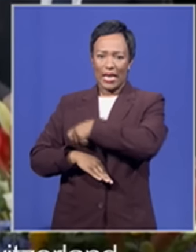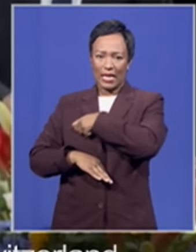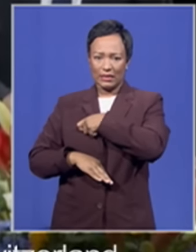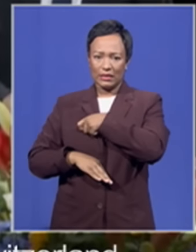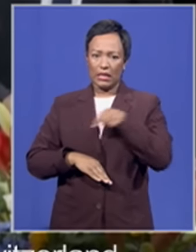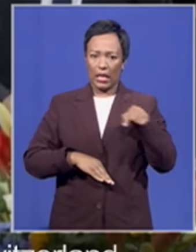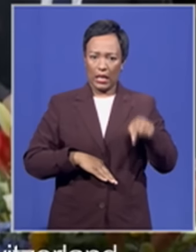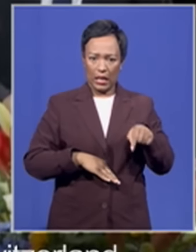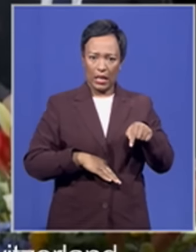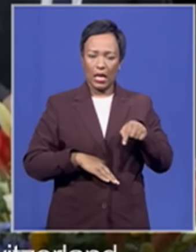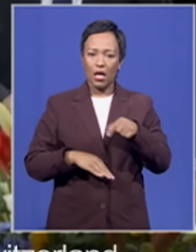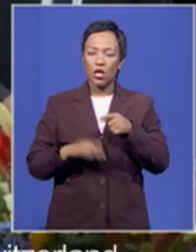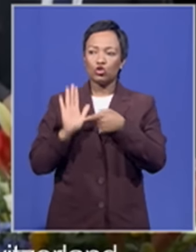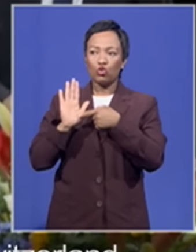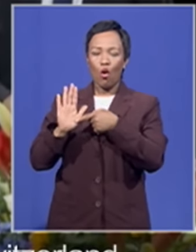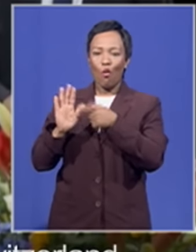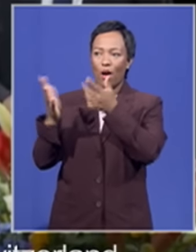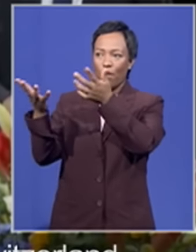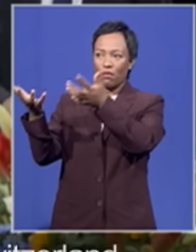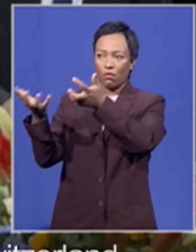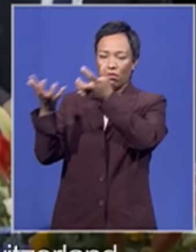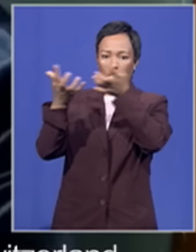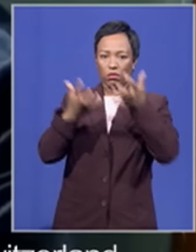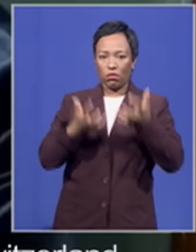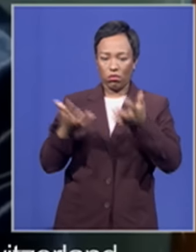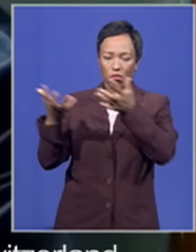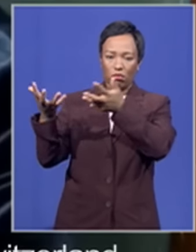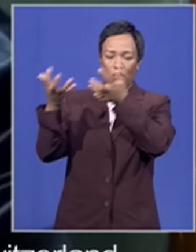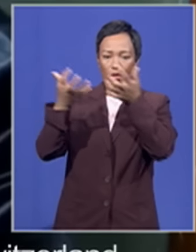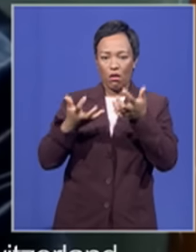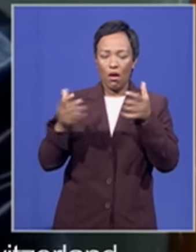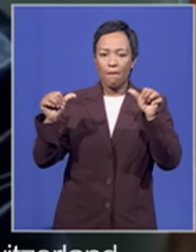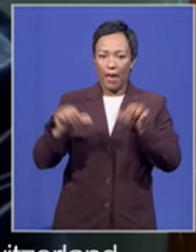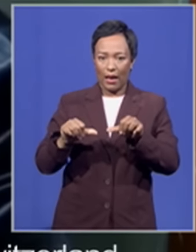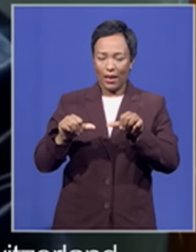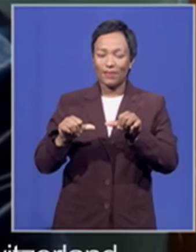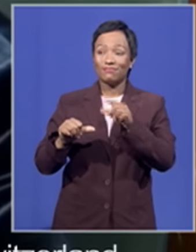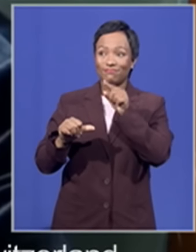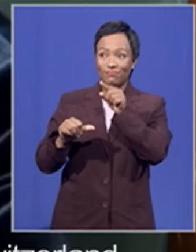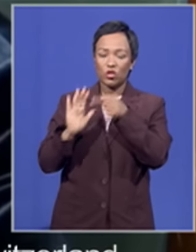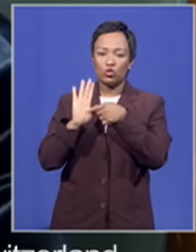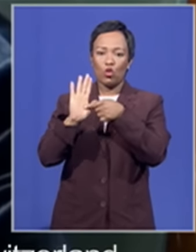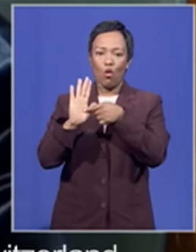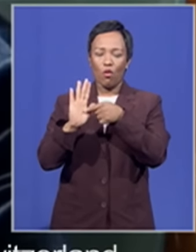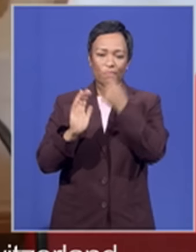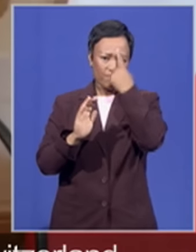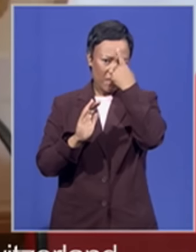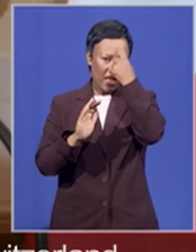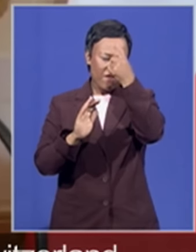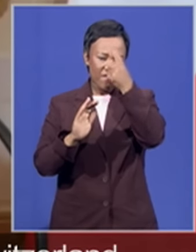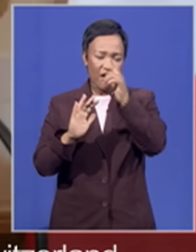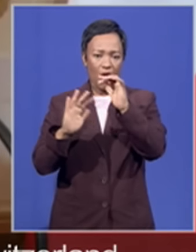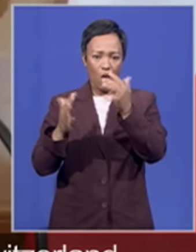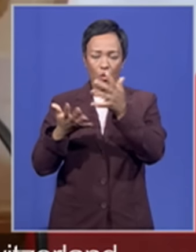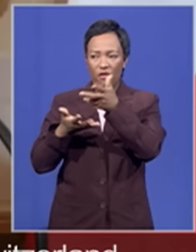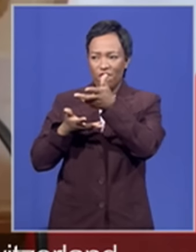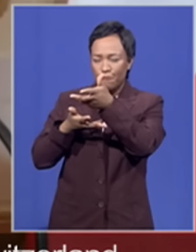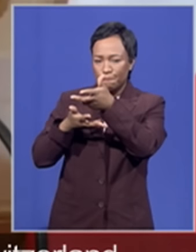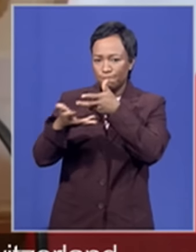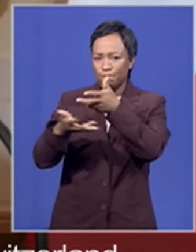Africa. It speaks to our shared belief that dialogue can heal